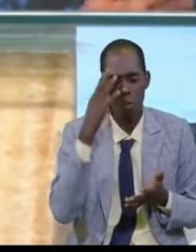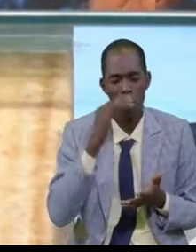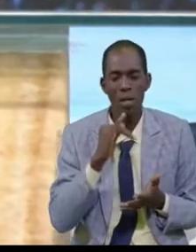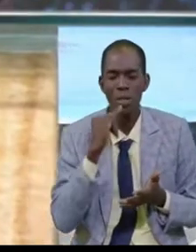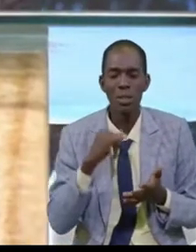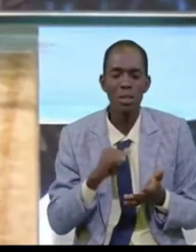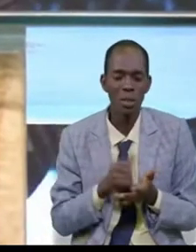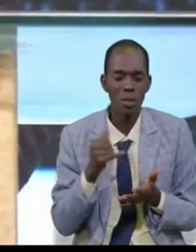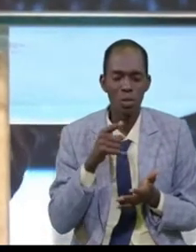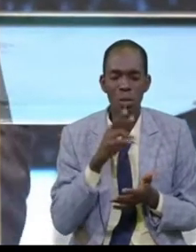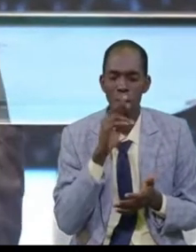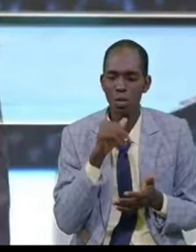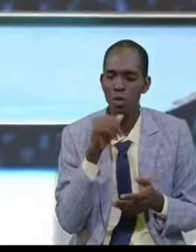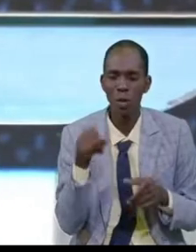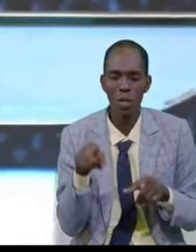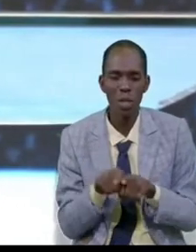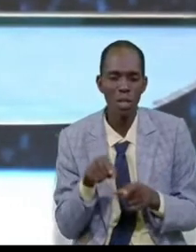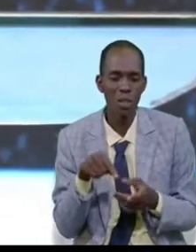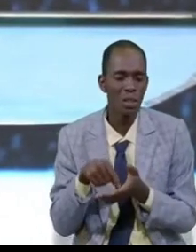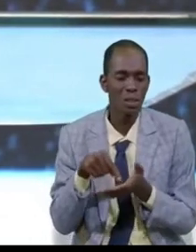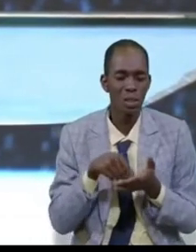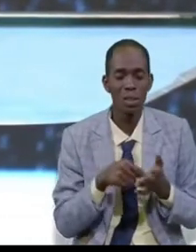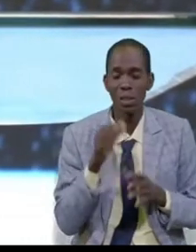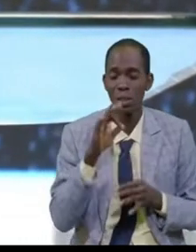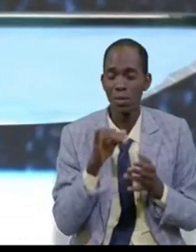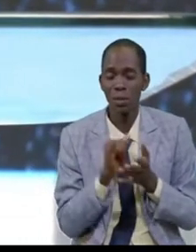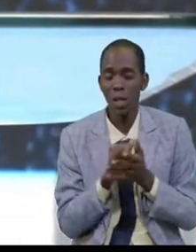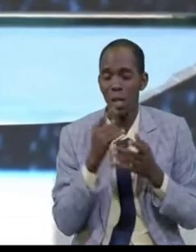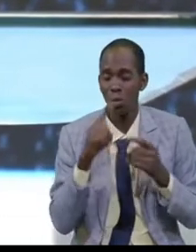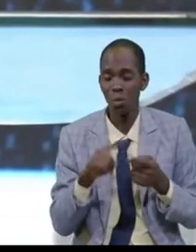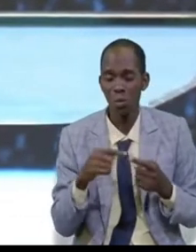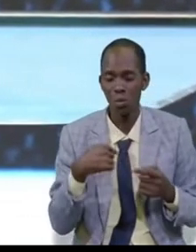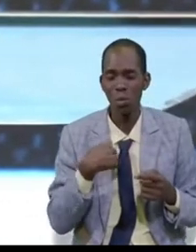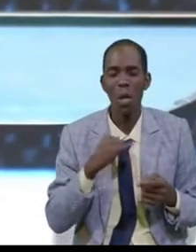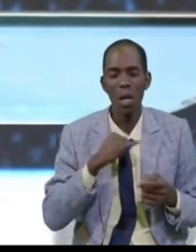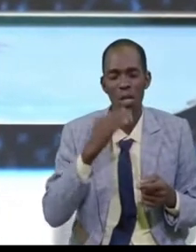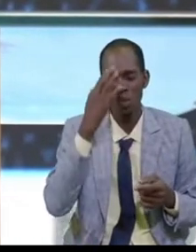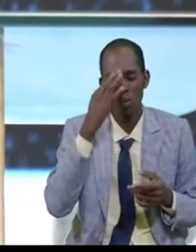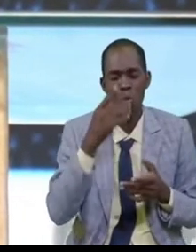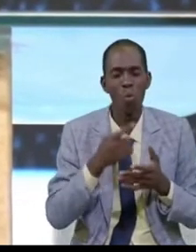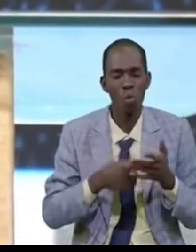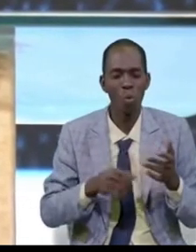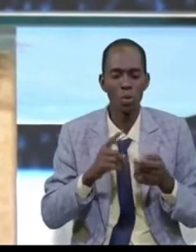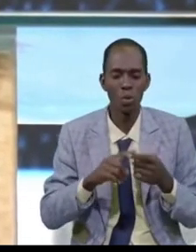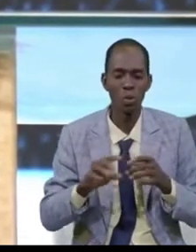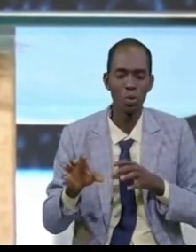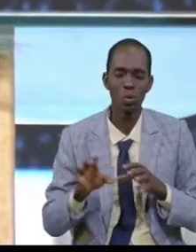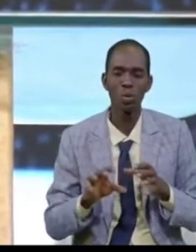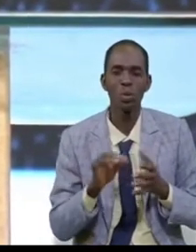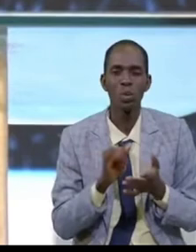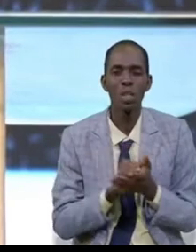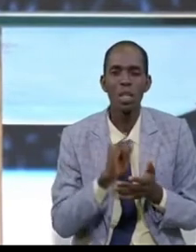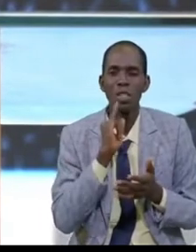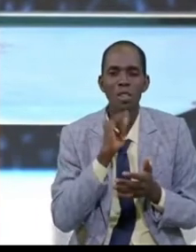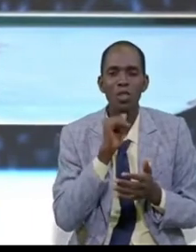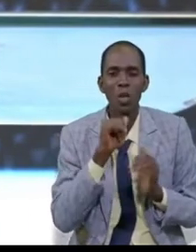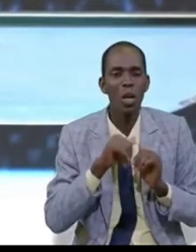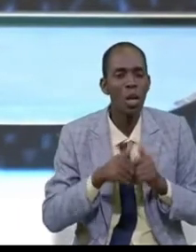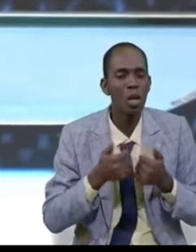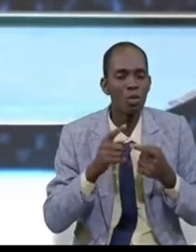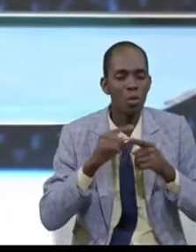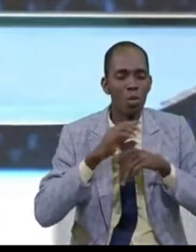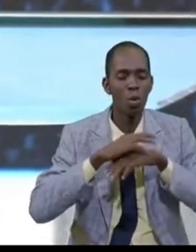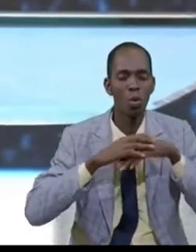like that? Why is it you are not like that? If that happened to me, I know what I will do. That's not how to comfort people. You